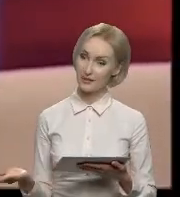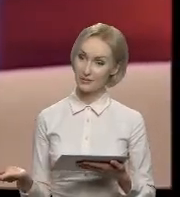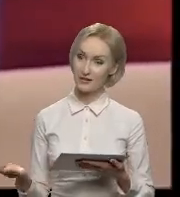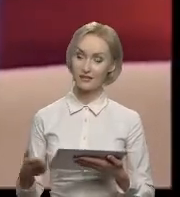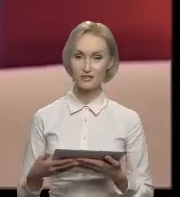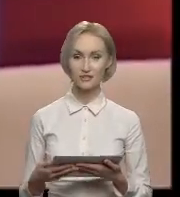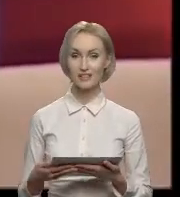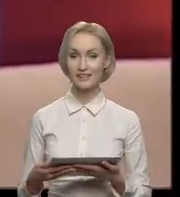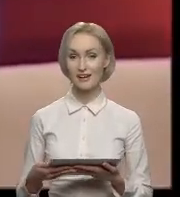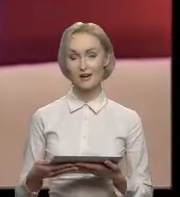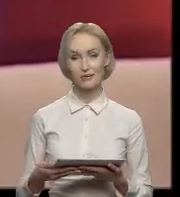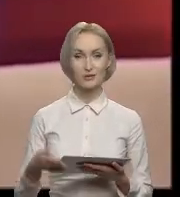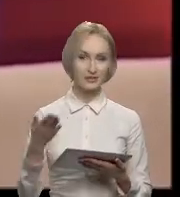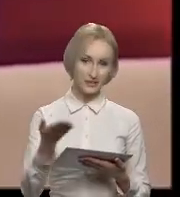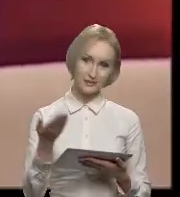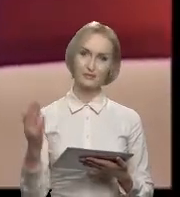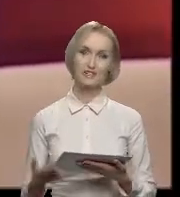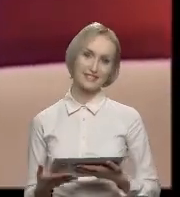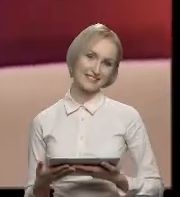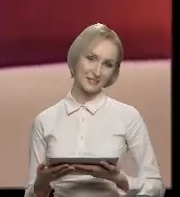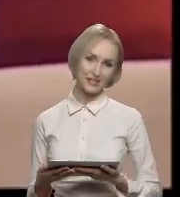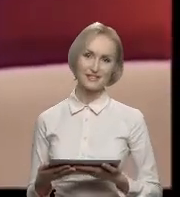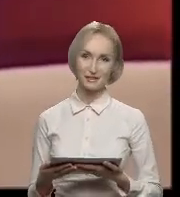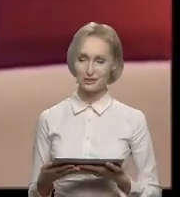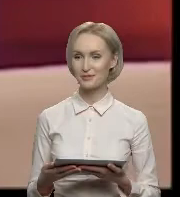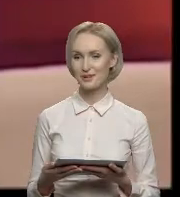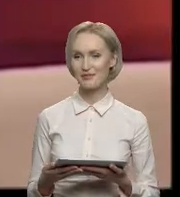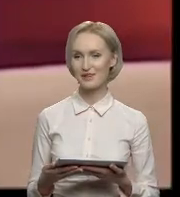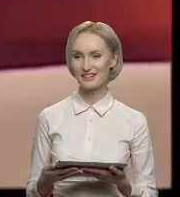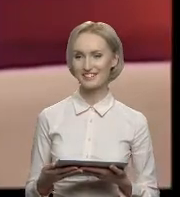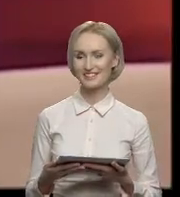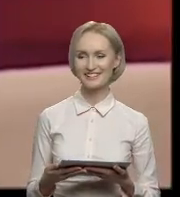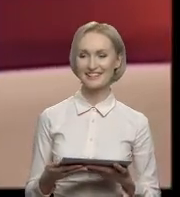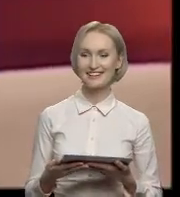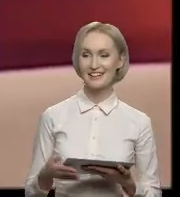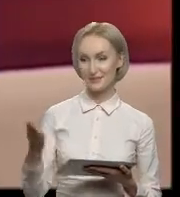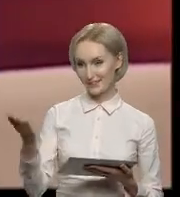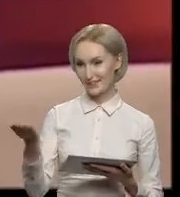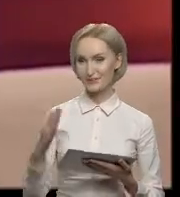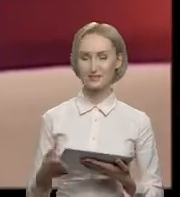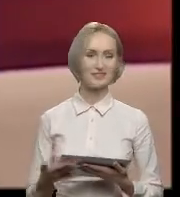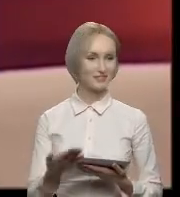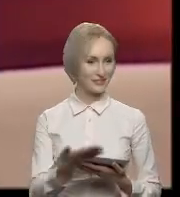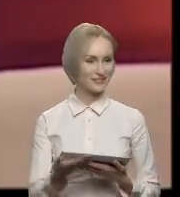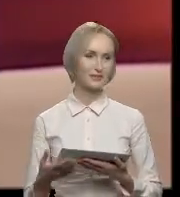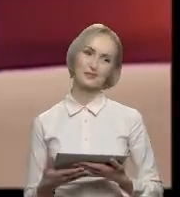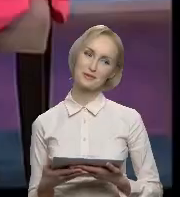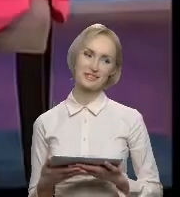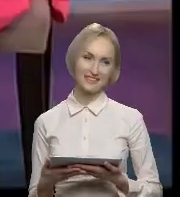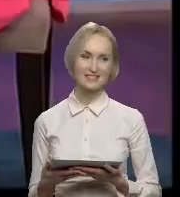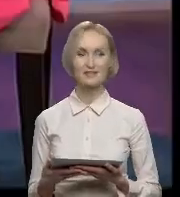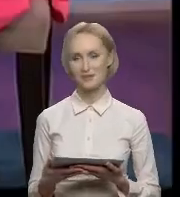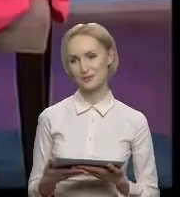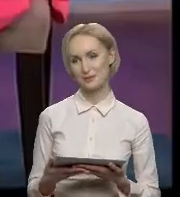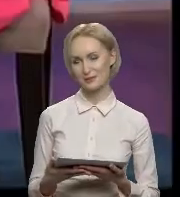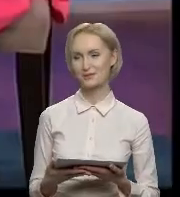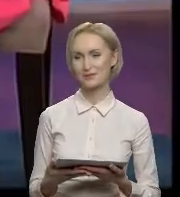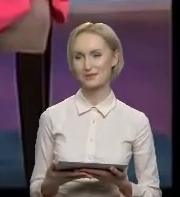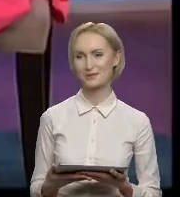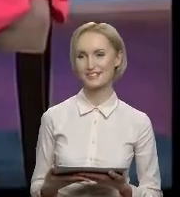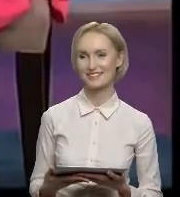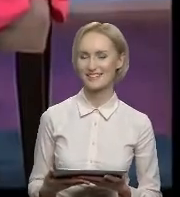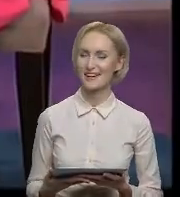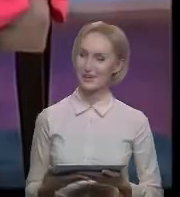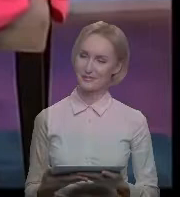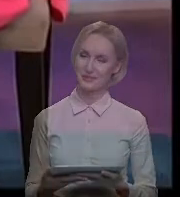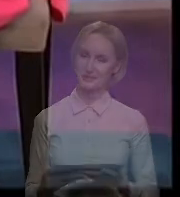on the lawn. He talking about he has other things he have to do. He had to stay with his mom. That's understand. When you say a tent. Yes,